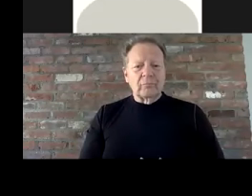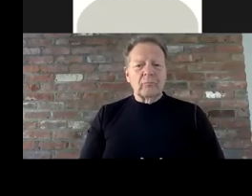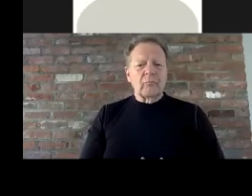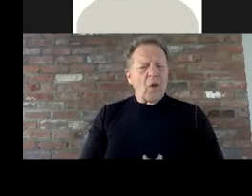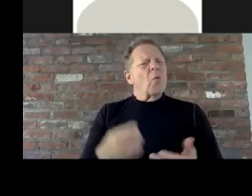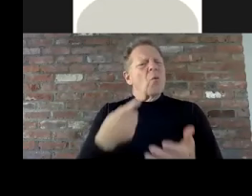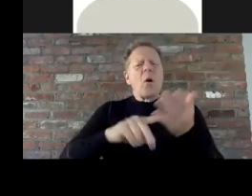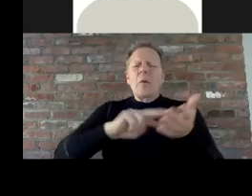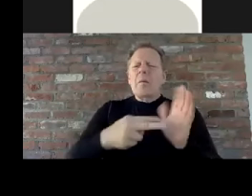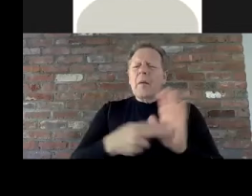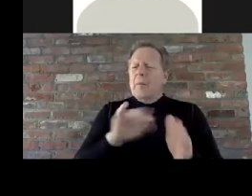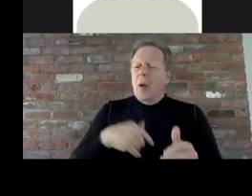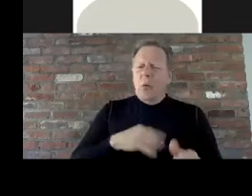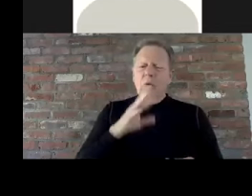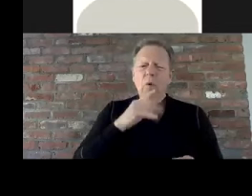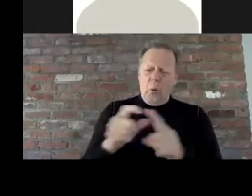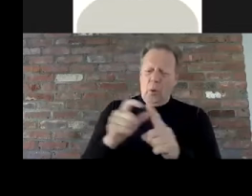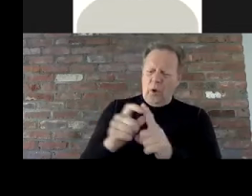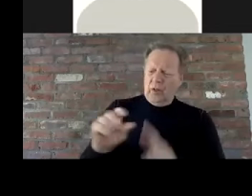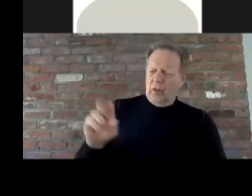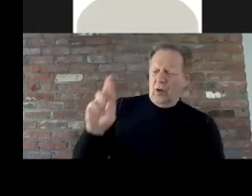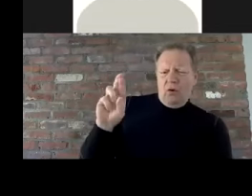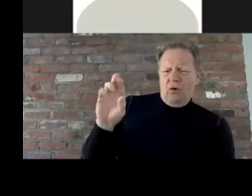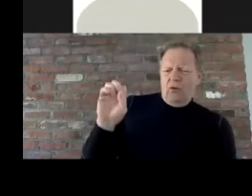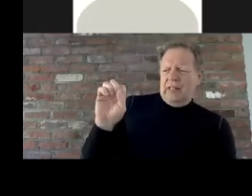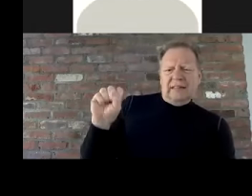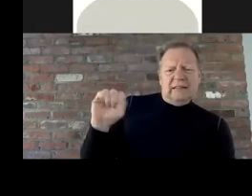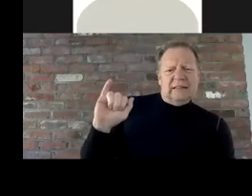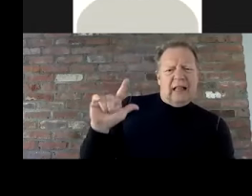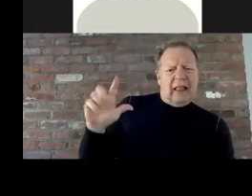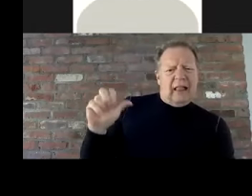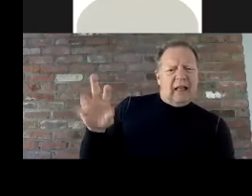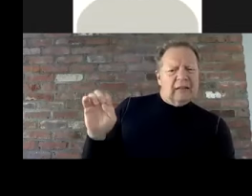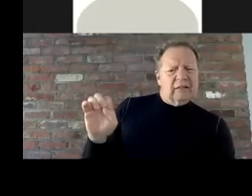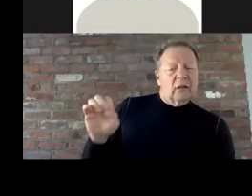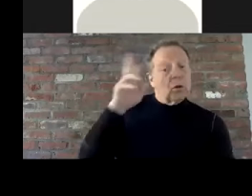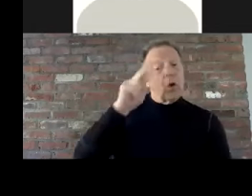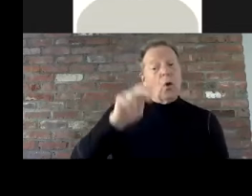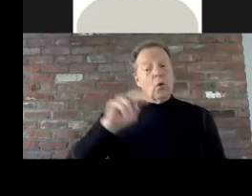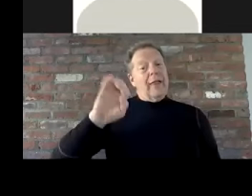So what do we mean when we say resilience? Because Resilient